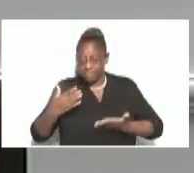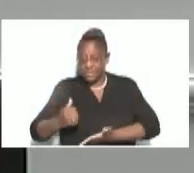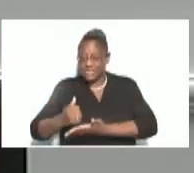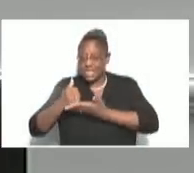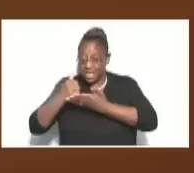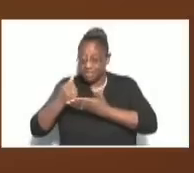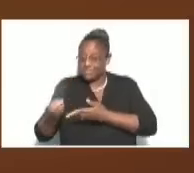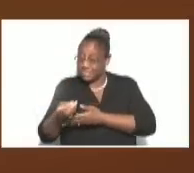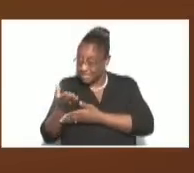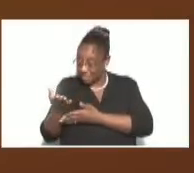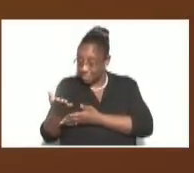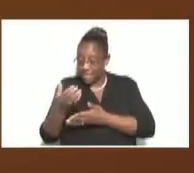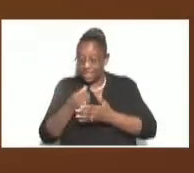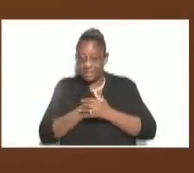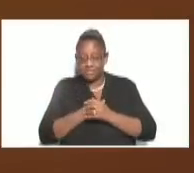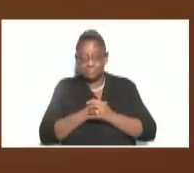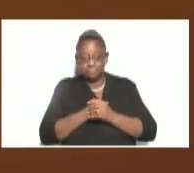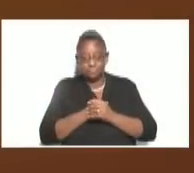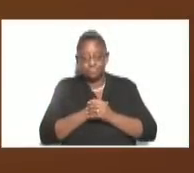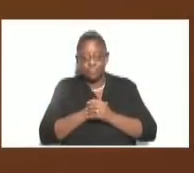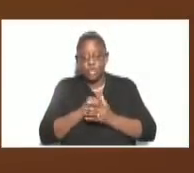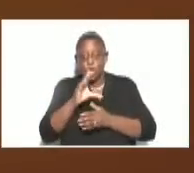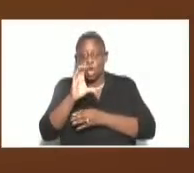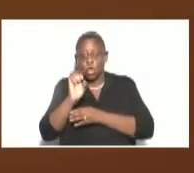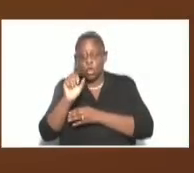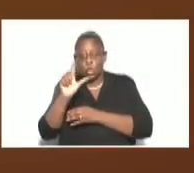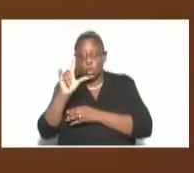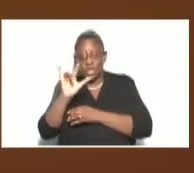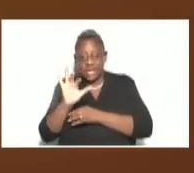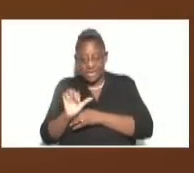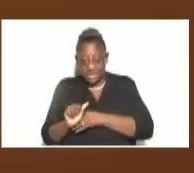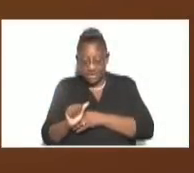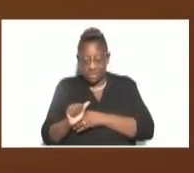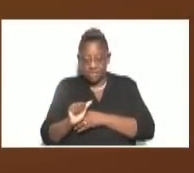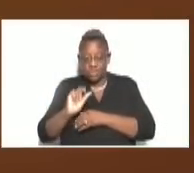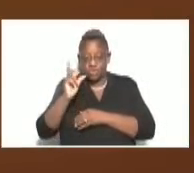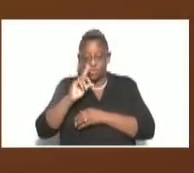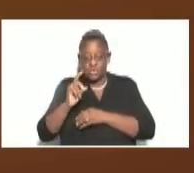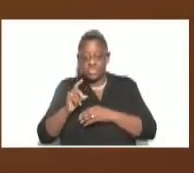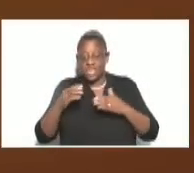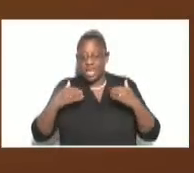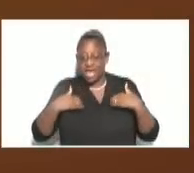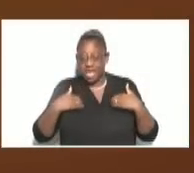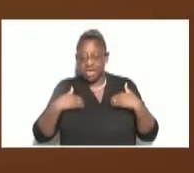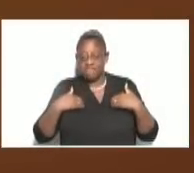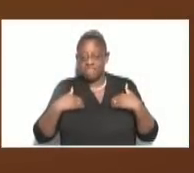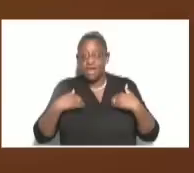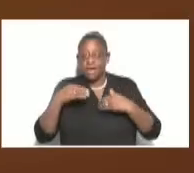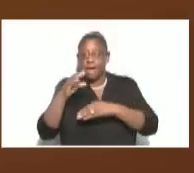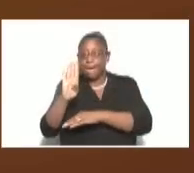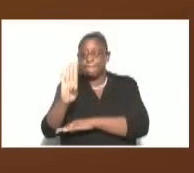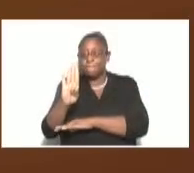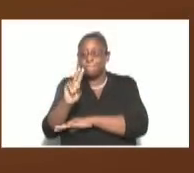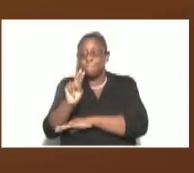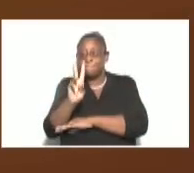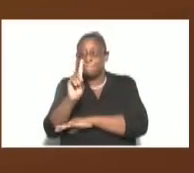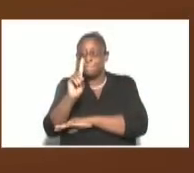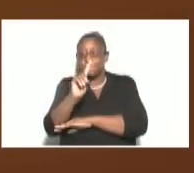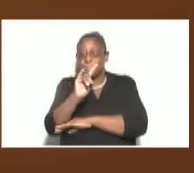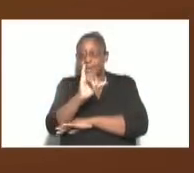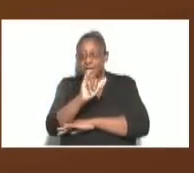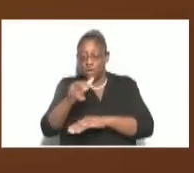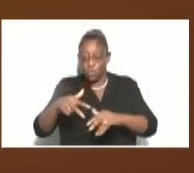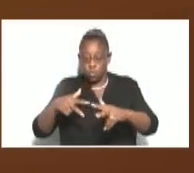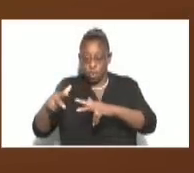help give that to them. Colina's donation comes in advance of the Buddy Walk with the Down Syndrome Association, scheduled for